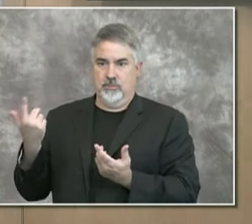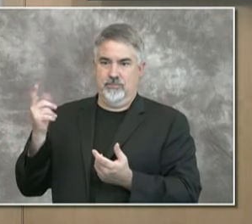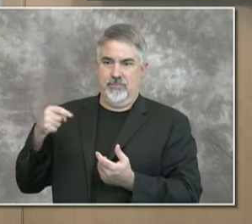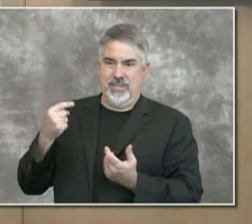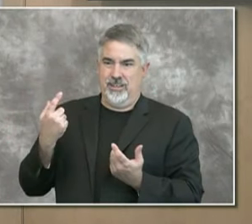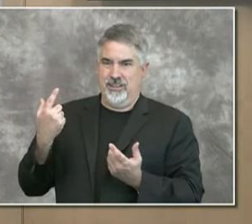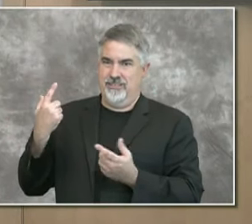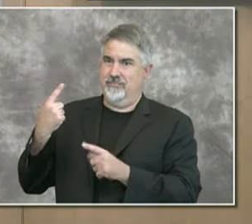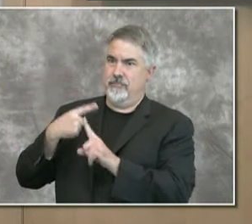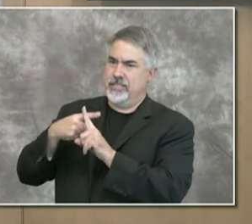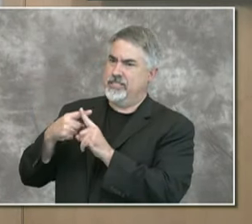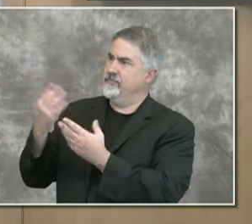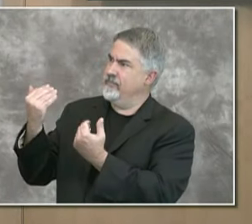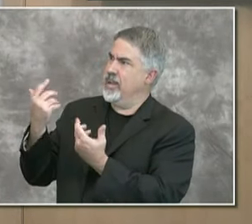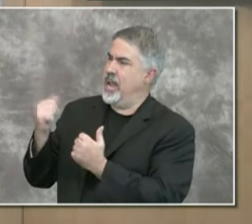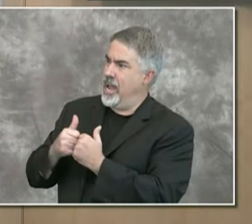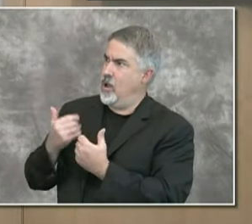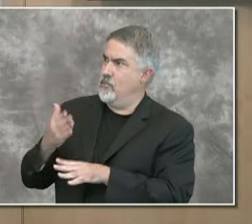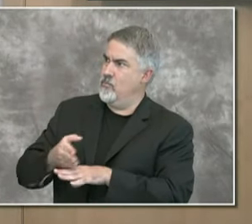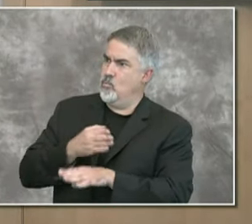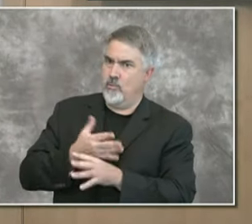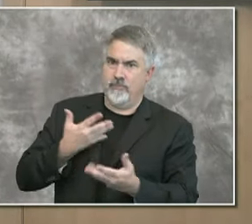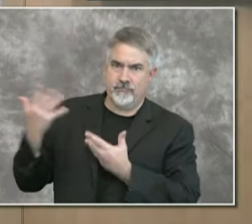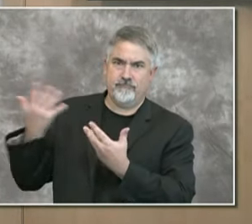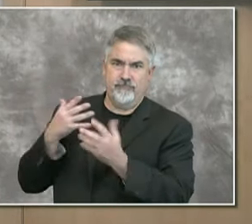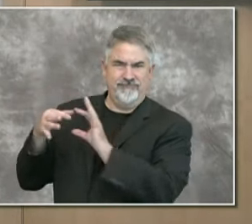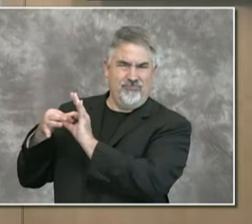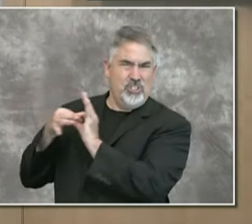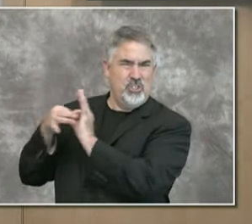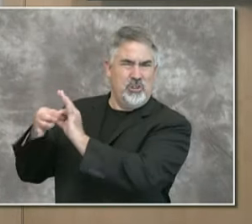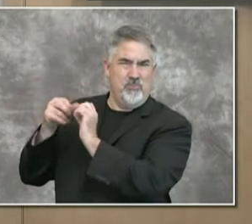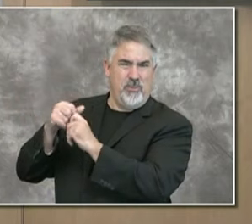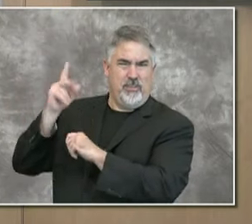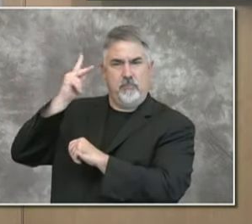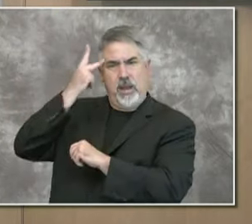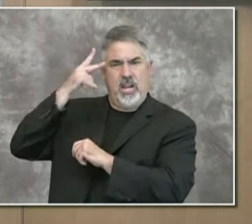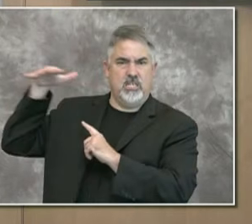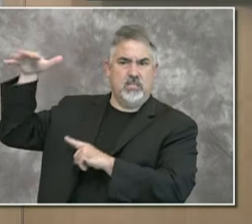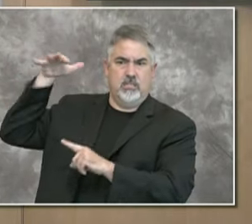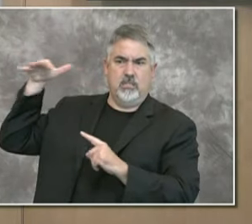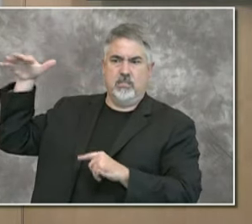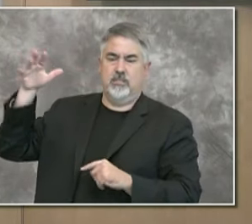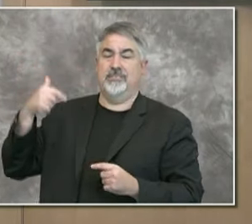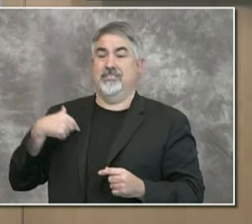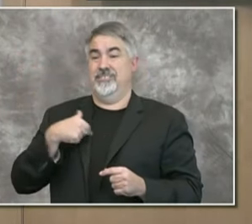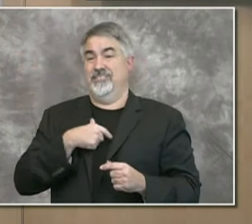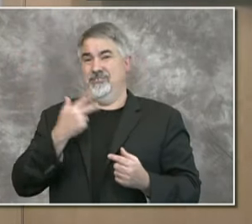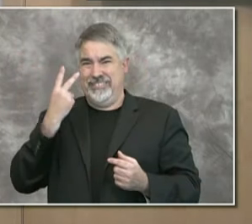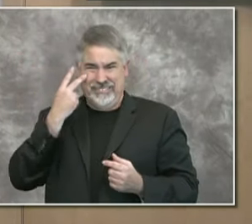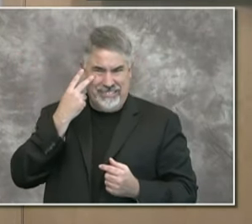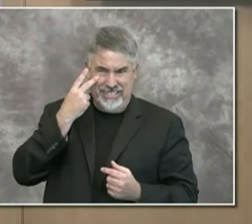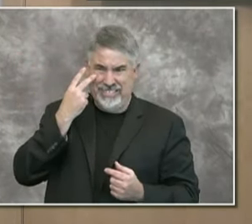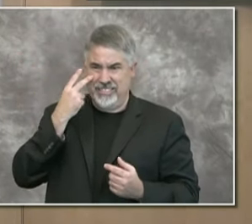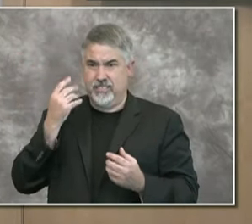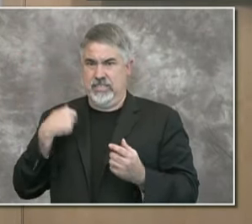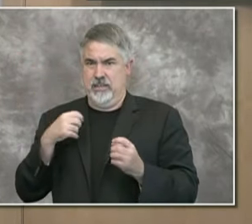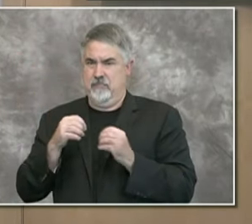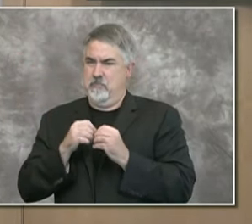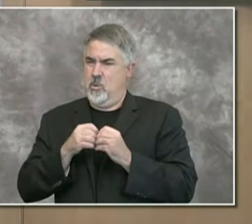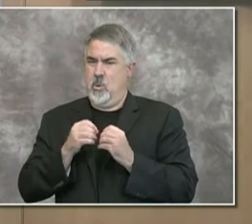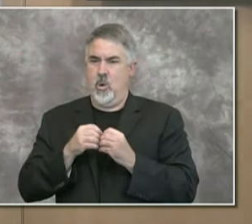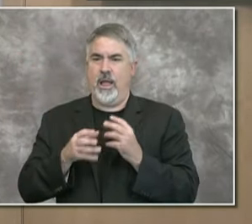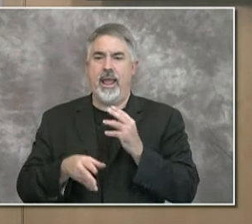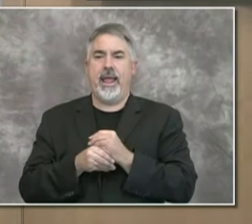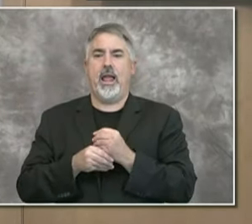attempting to do over the last few weeks. But what we're going to be trying to do is to see if we can't get some additional